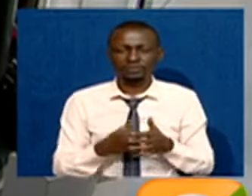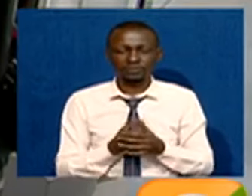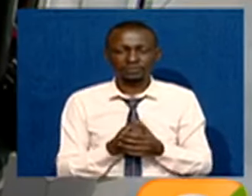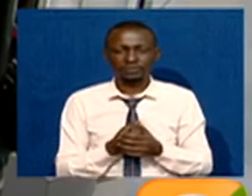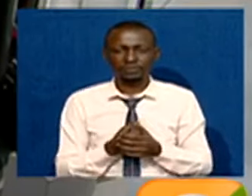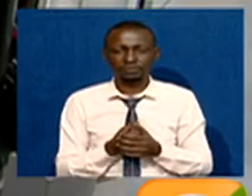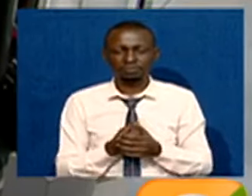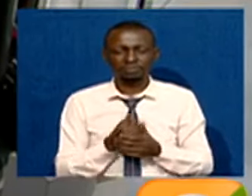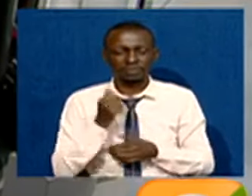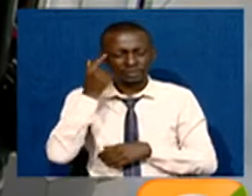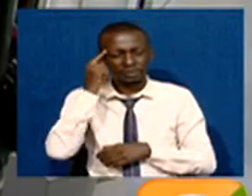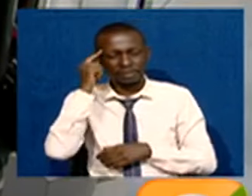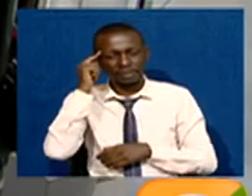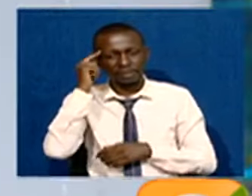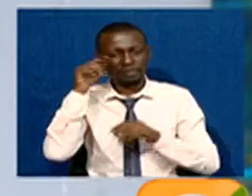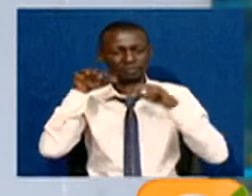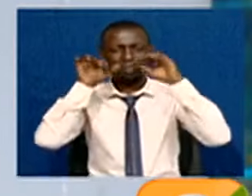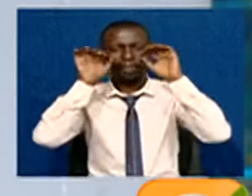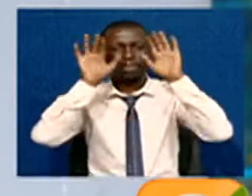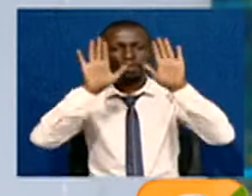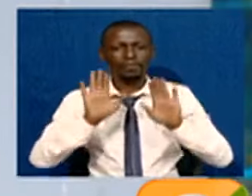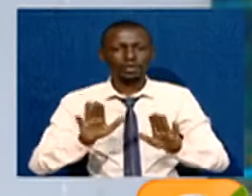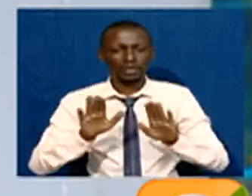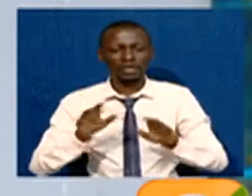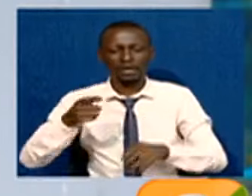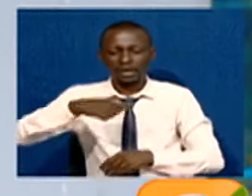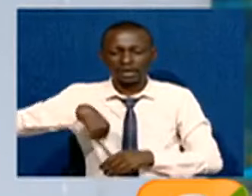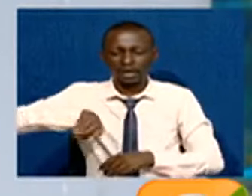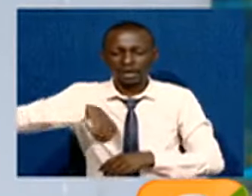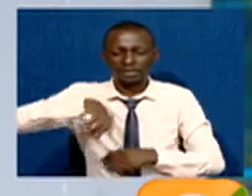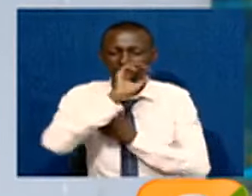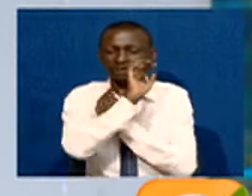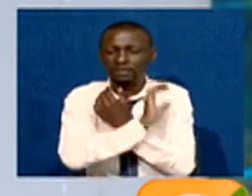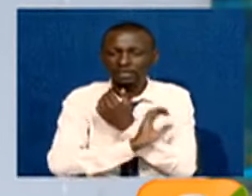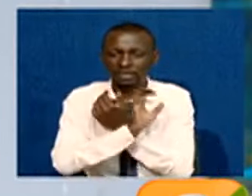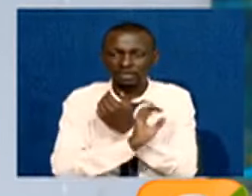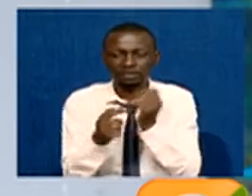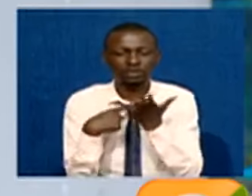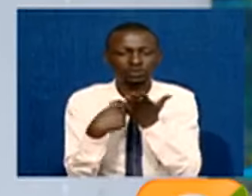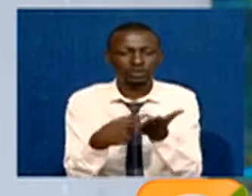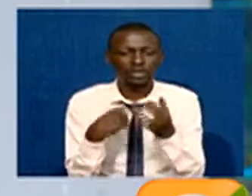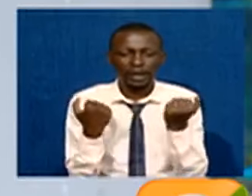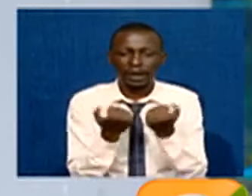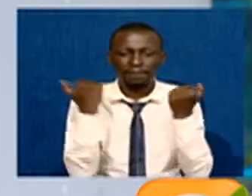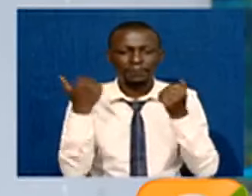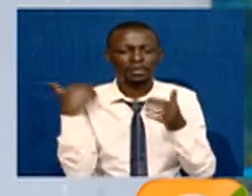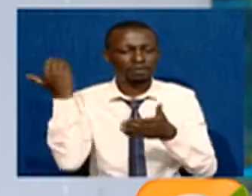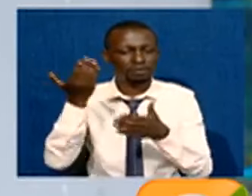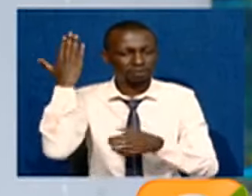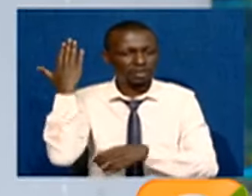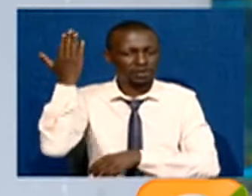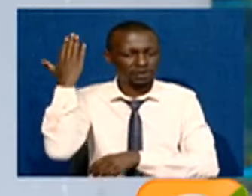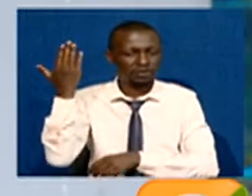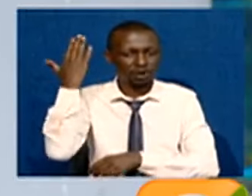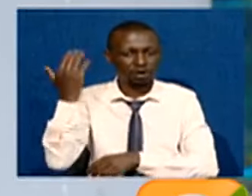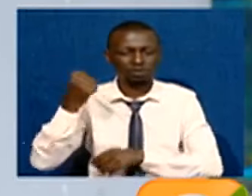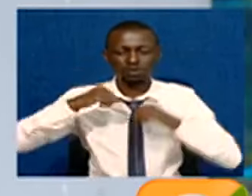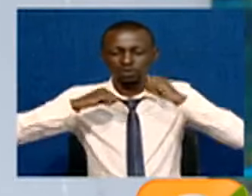it's important for us to, as a country, and this is a discussion that we have had for some time, to agree